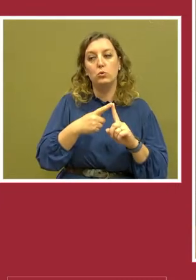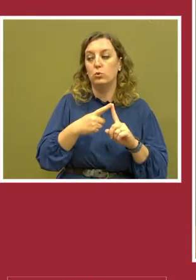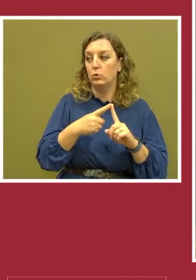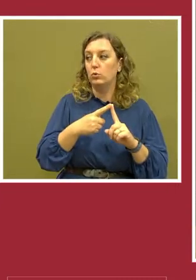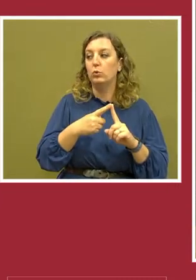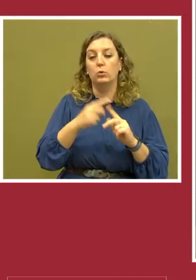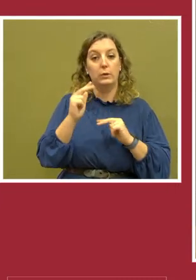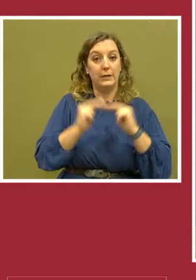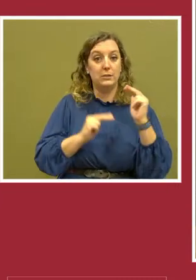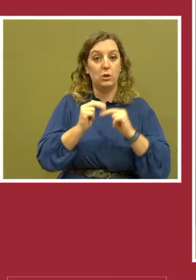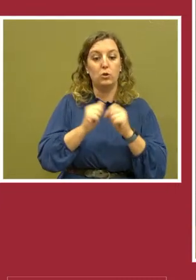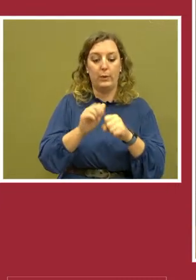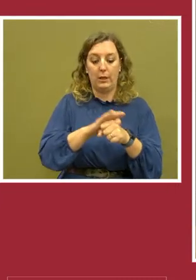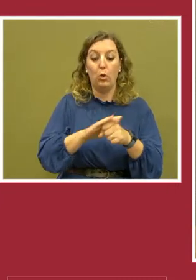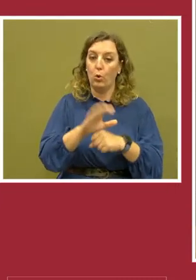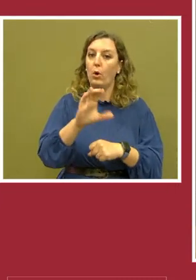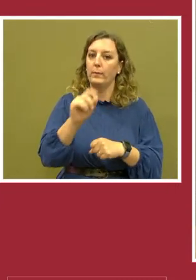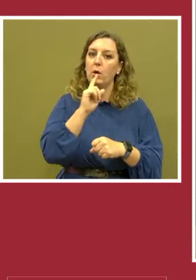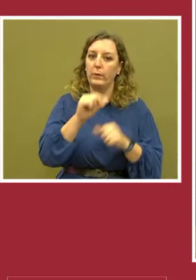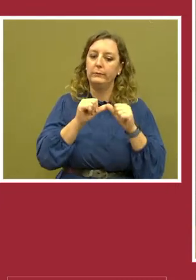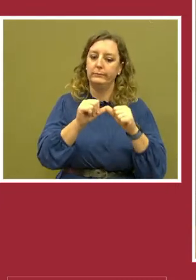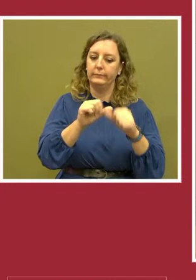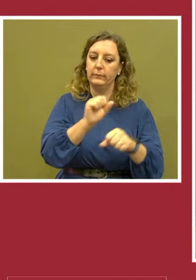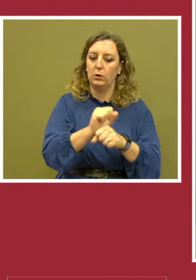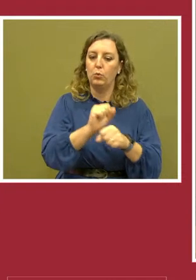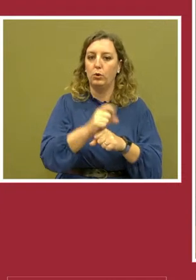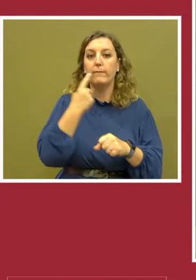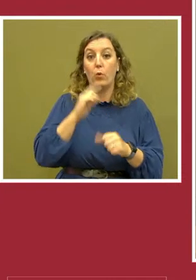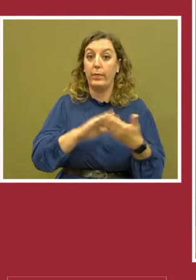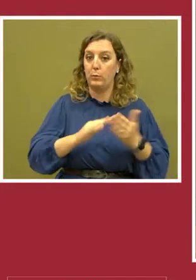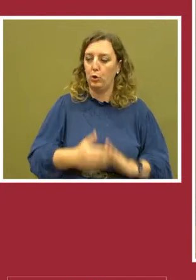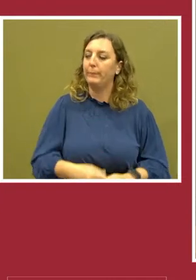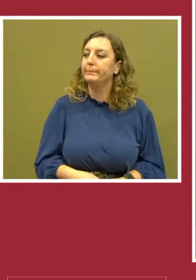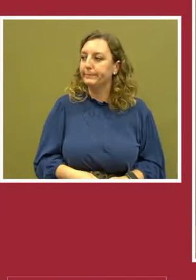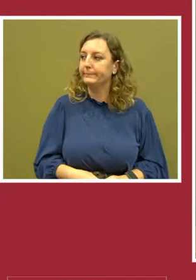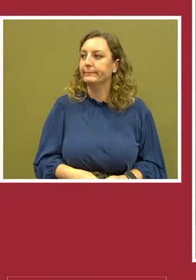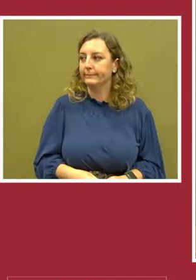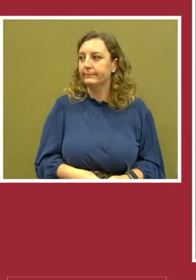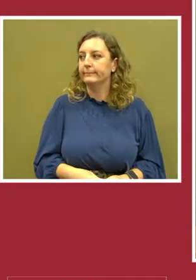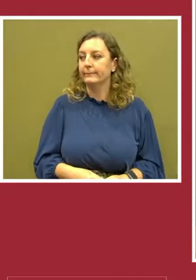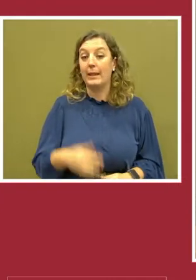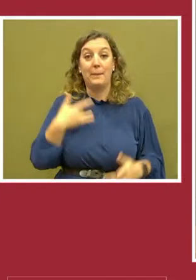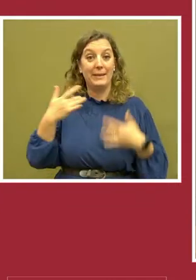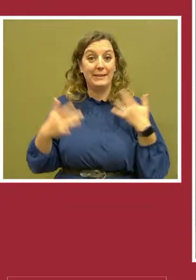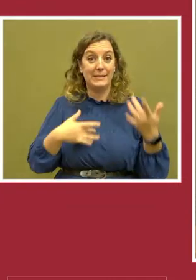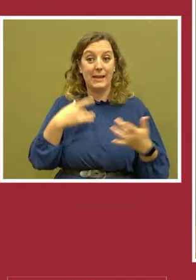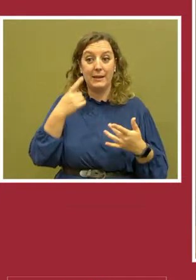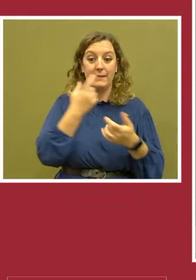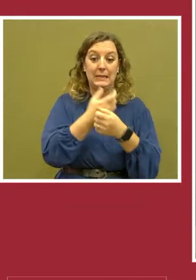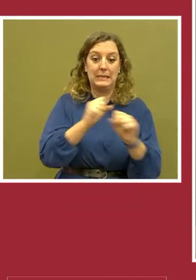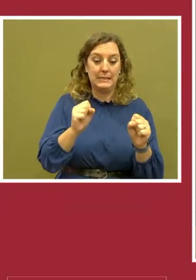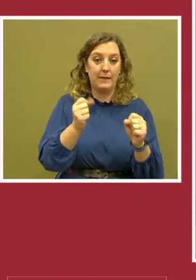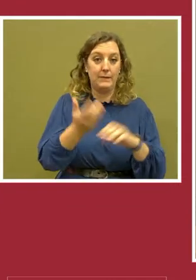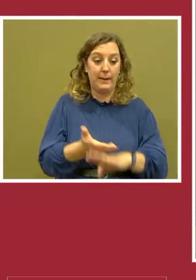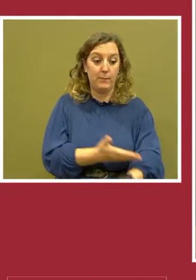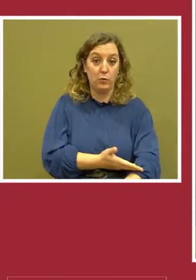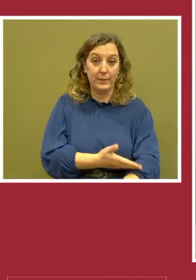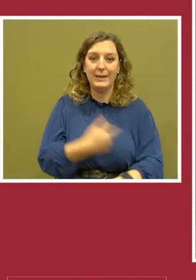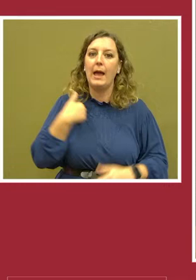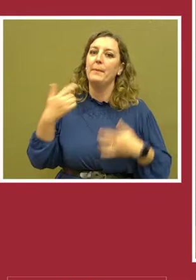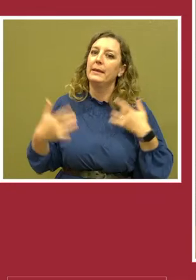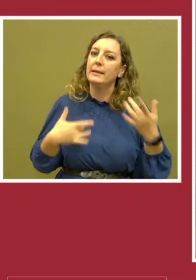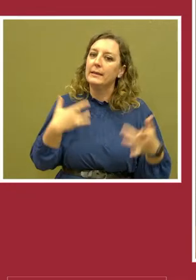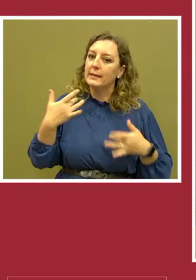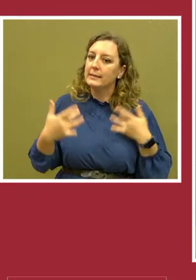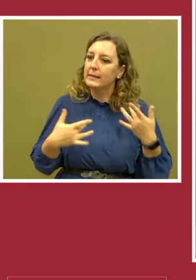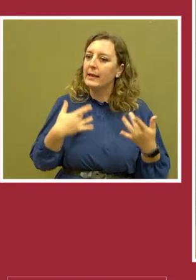these constructions with local companies, so it really sustains jobs in our communities. I'm excited about the safety improvements. I'm